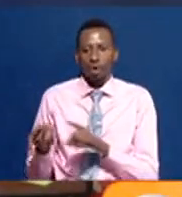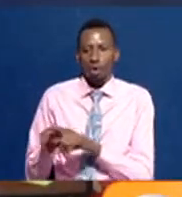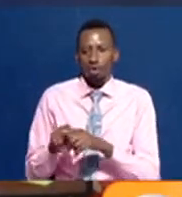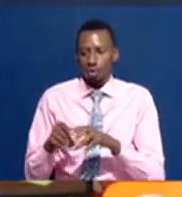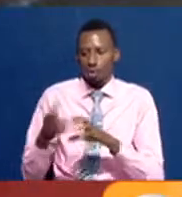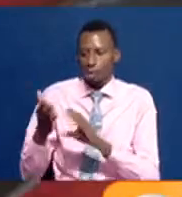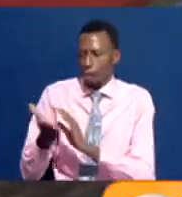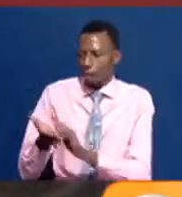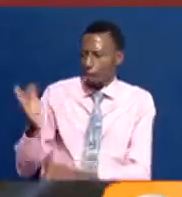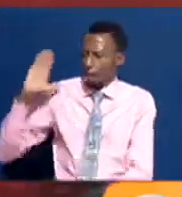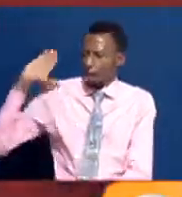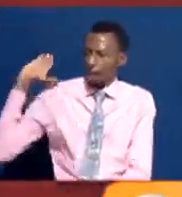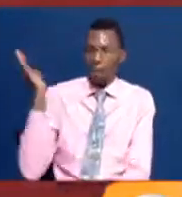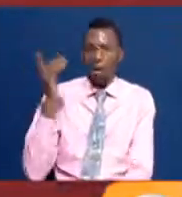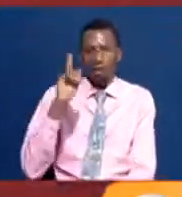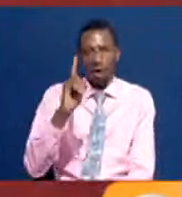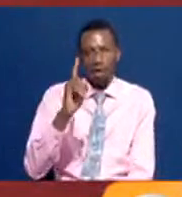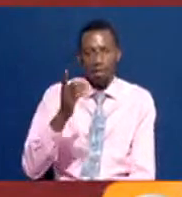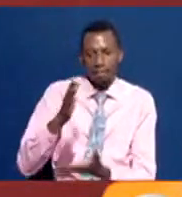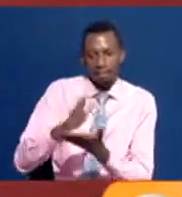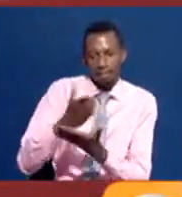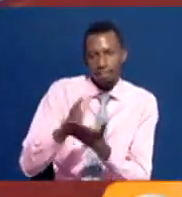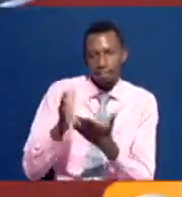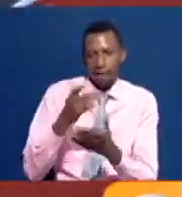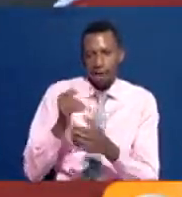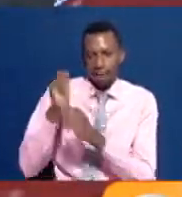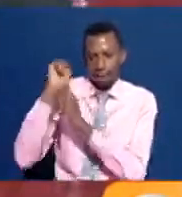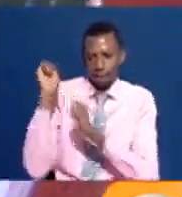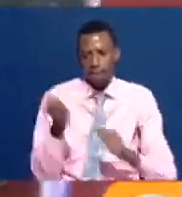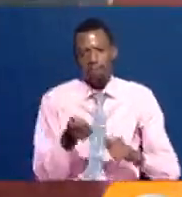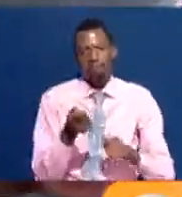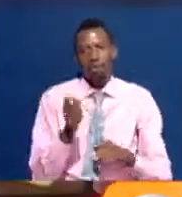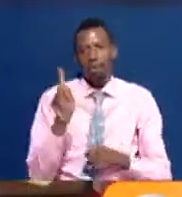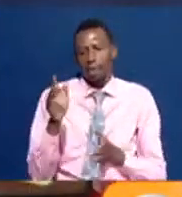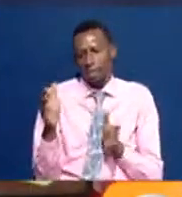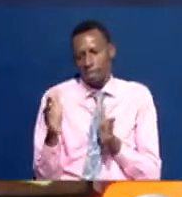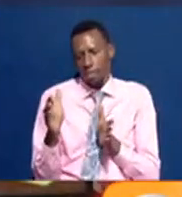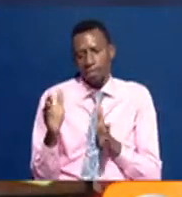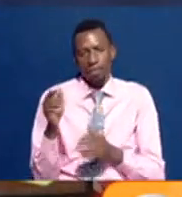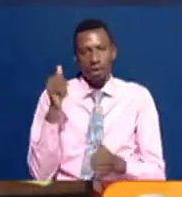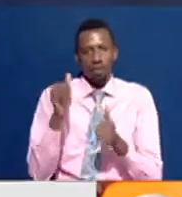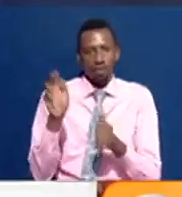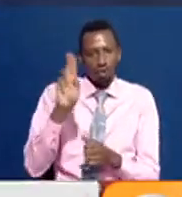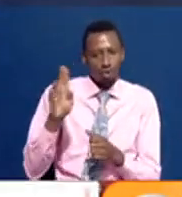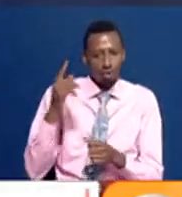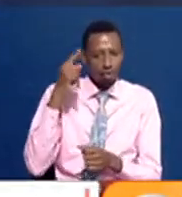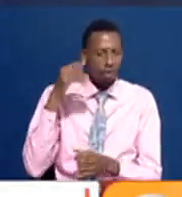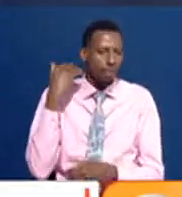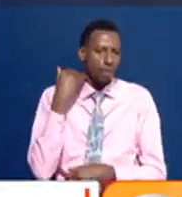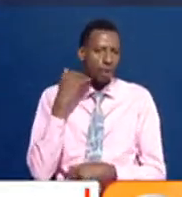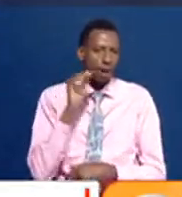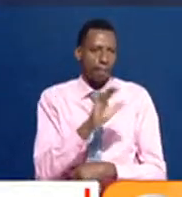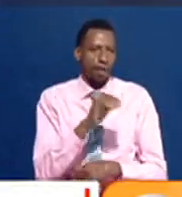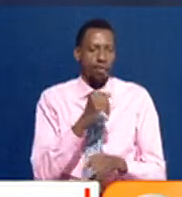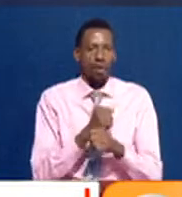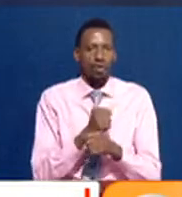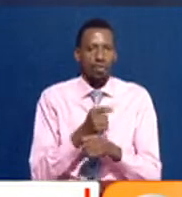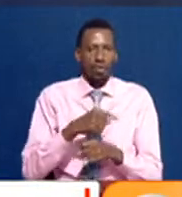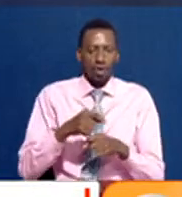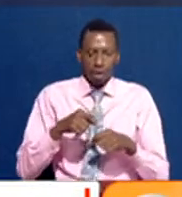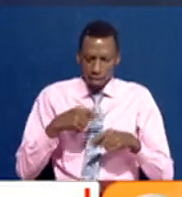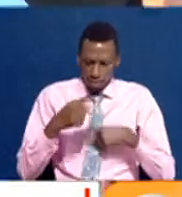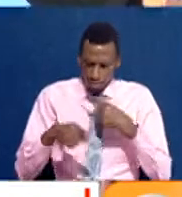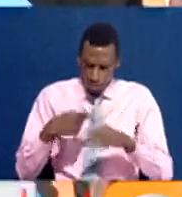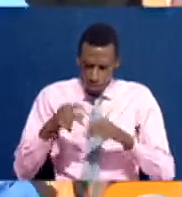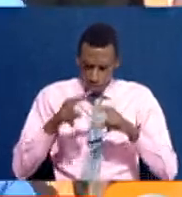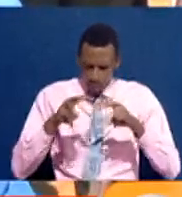moja, kisu moja na shoka moja ndogo. Silaha ambazo wamekuwa kitumia kufanya hii kazi. We continue tracking